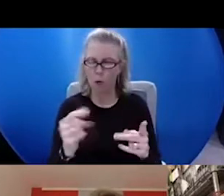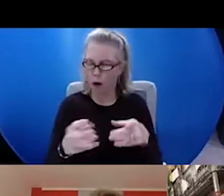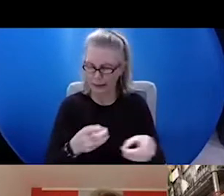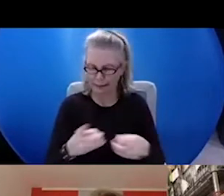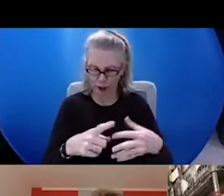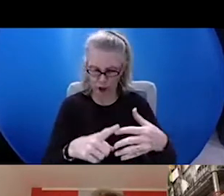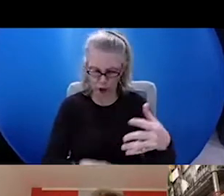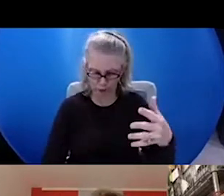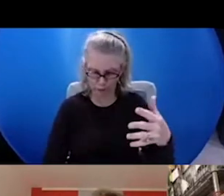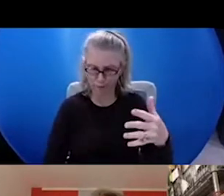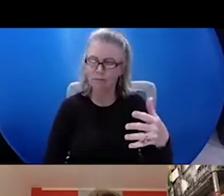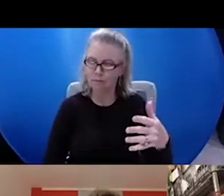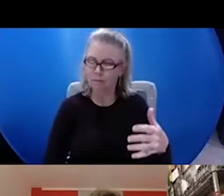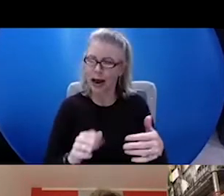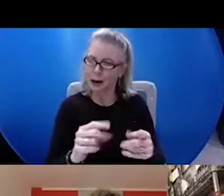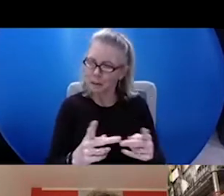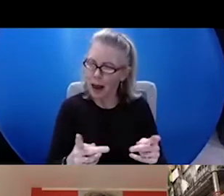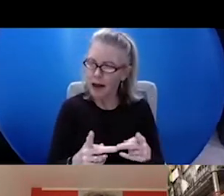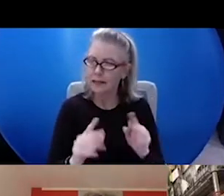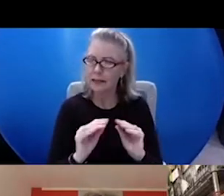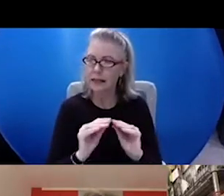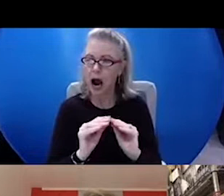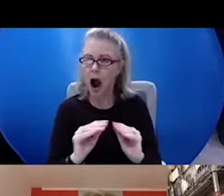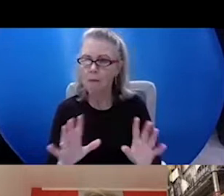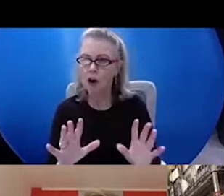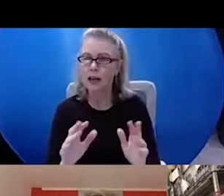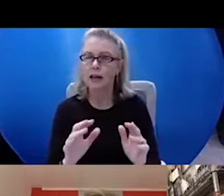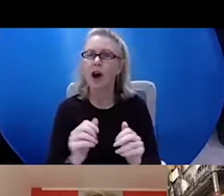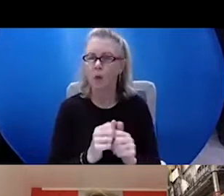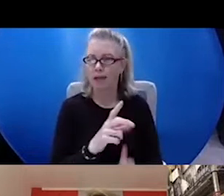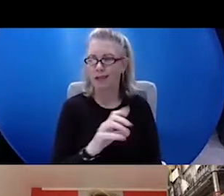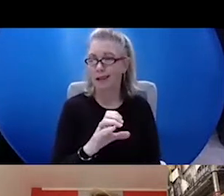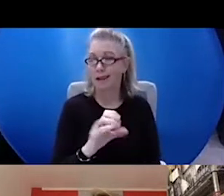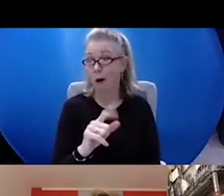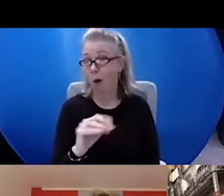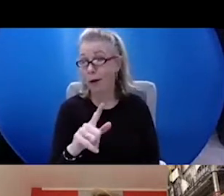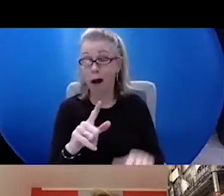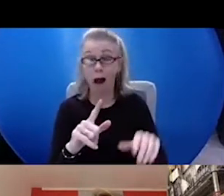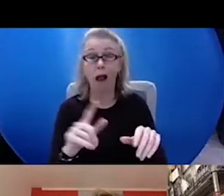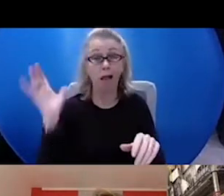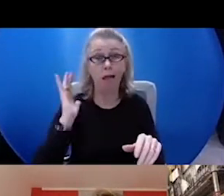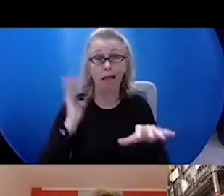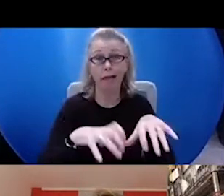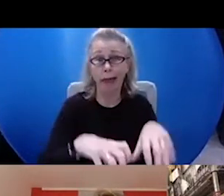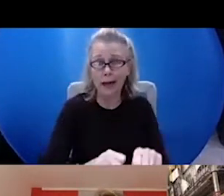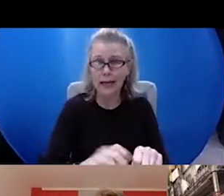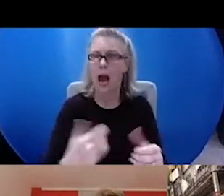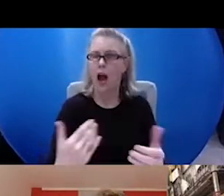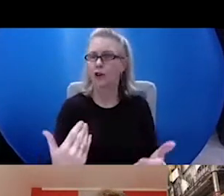resting. Operating in territories with deep colonial legacies and new colonial dynamics, and in a